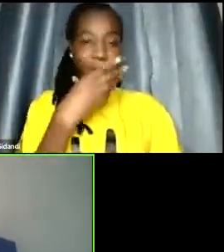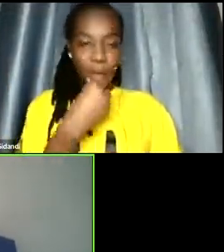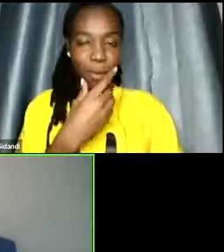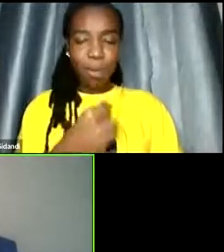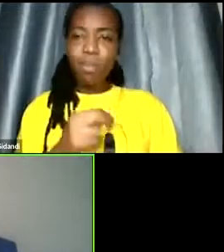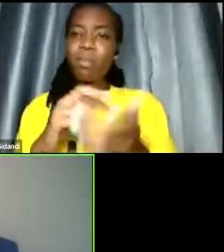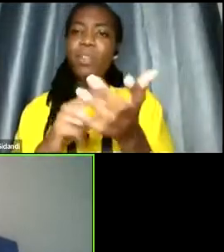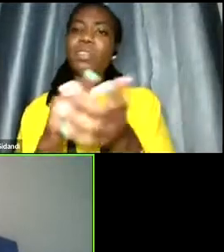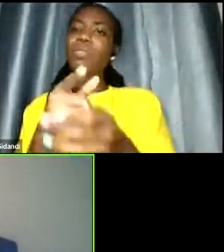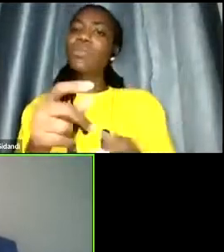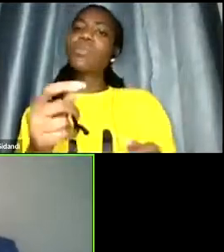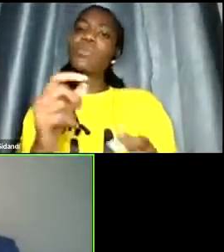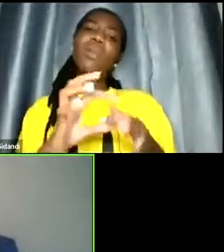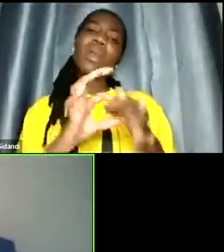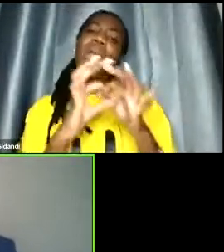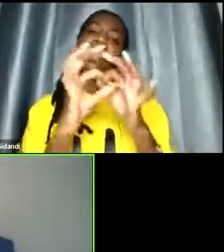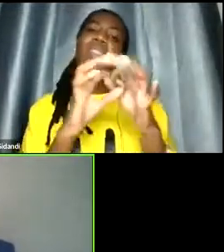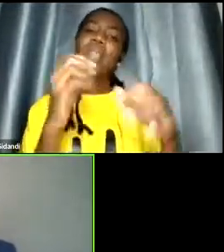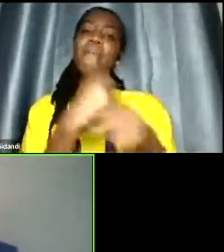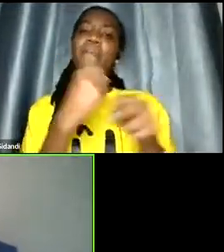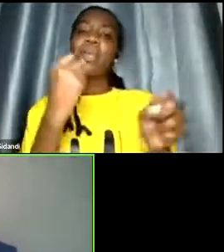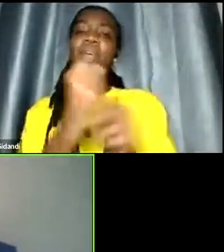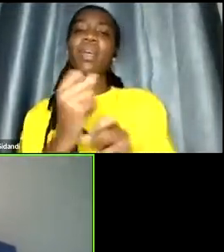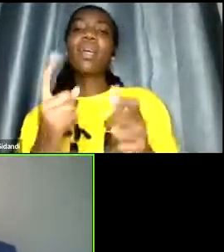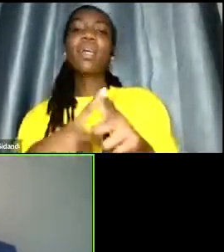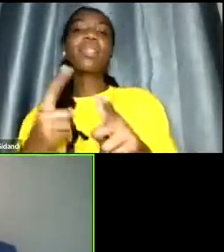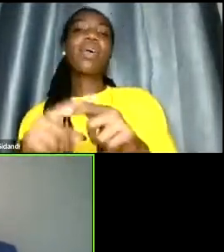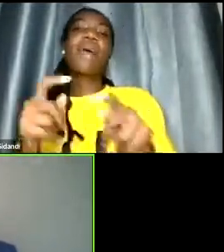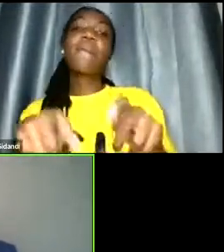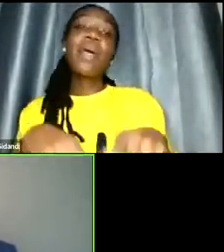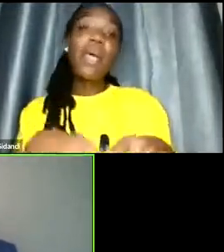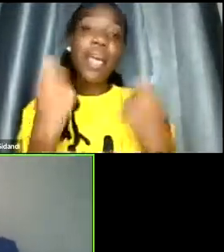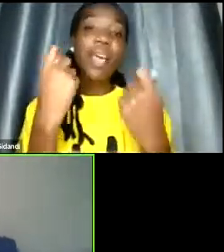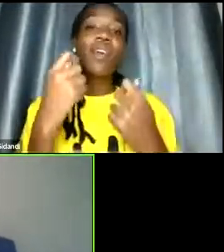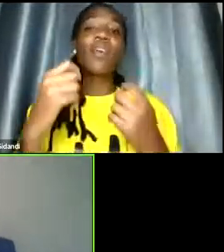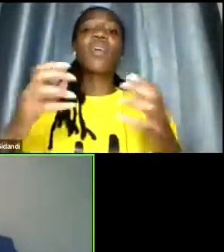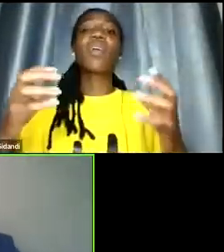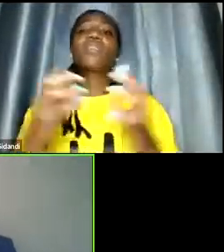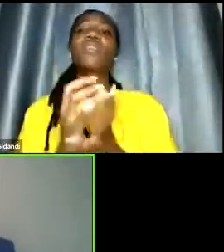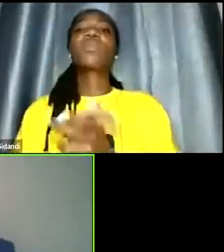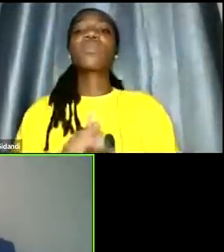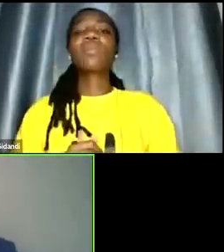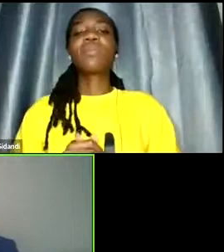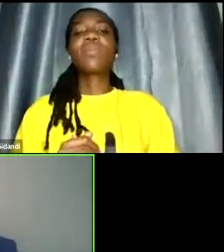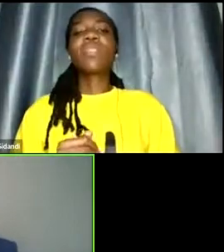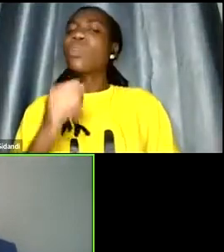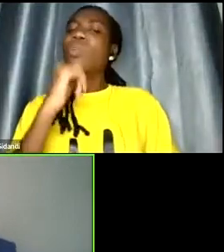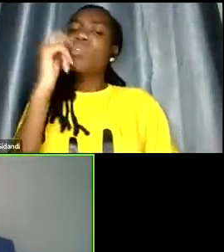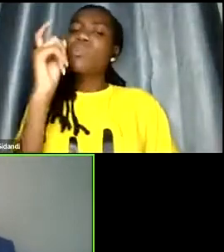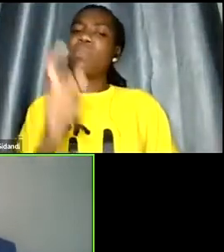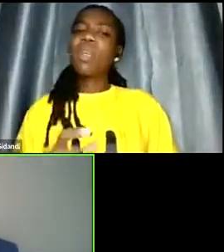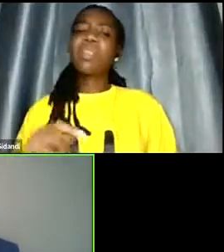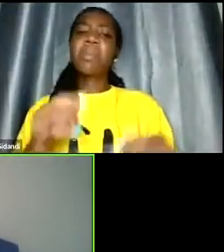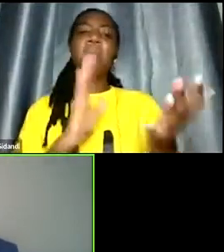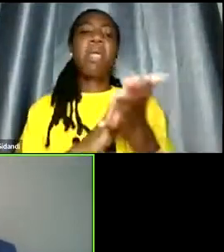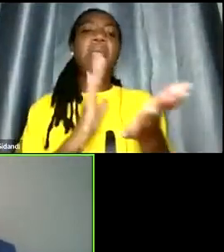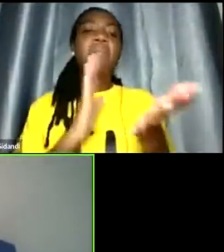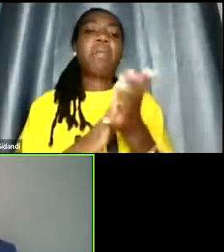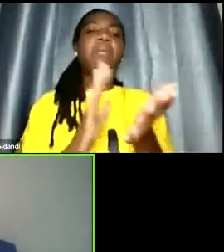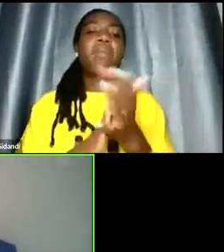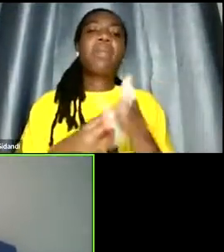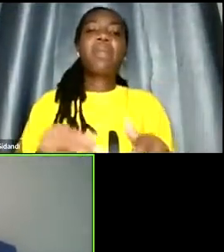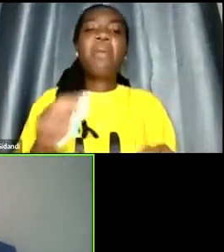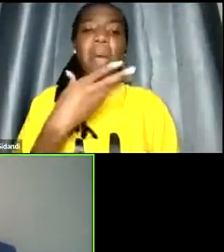of Ndio Baba and you destroy the organization. You don't need to be praised. Why should they keep calling you Baba,